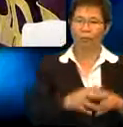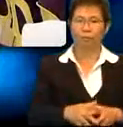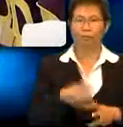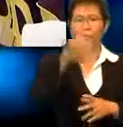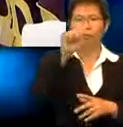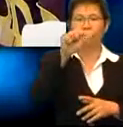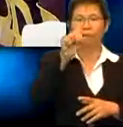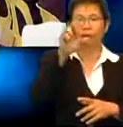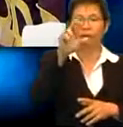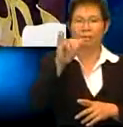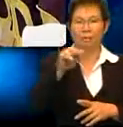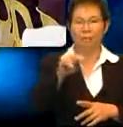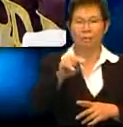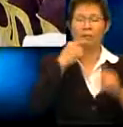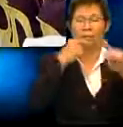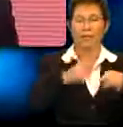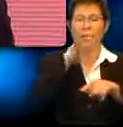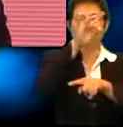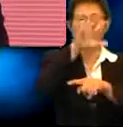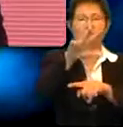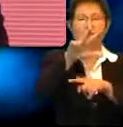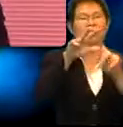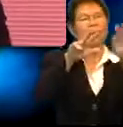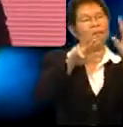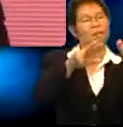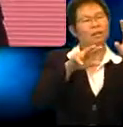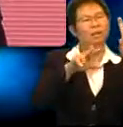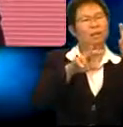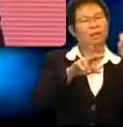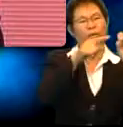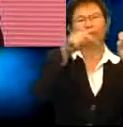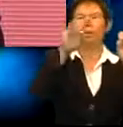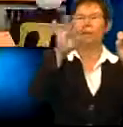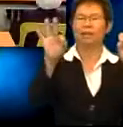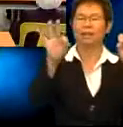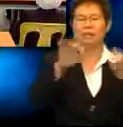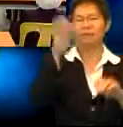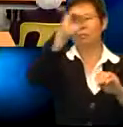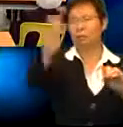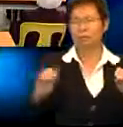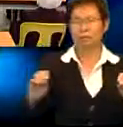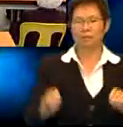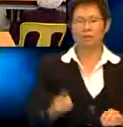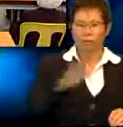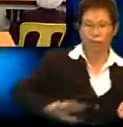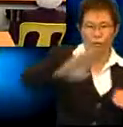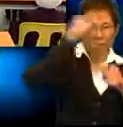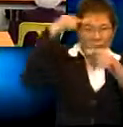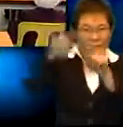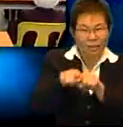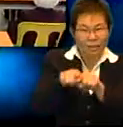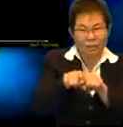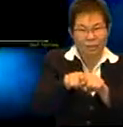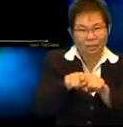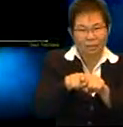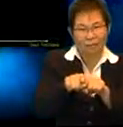Okay, Aslin. Sir, the answer is 80 to 89. 80 to 89. Do